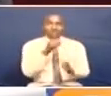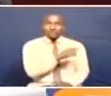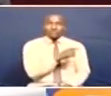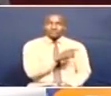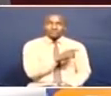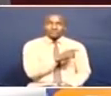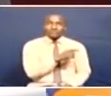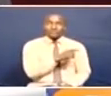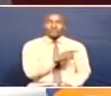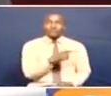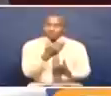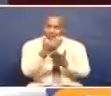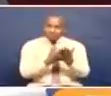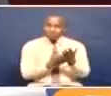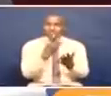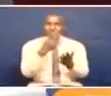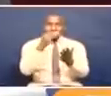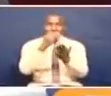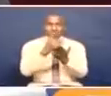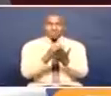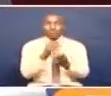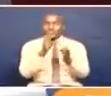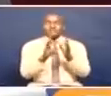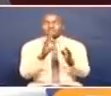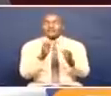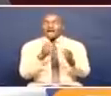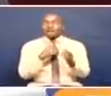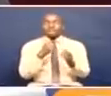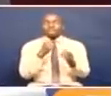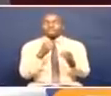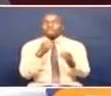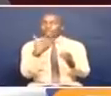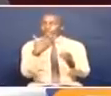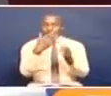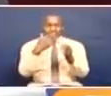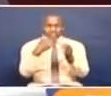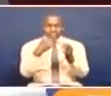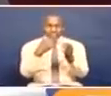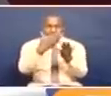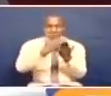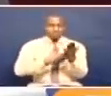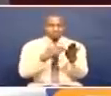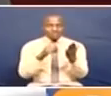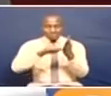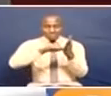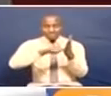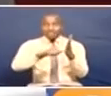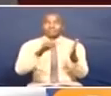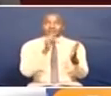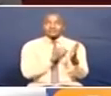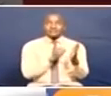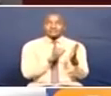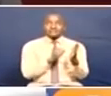will just find four forms that didn't have a watermark and say that yes, the discernible will of the people was for Mutula, but